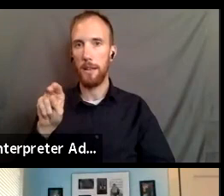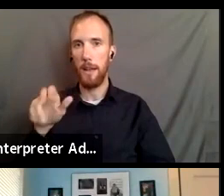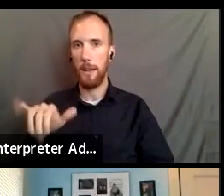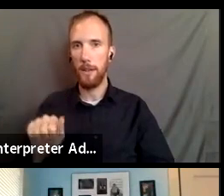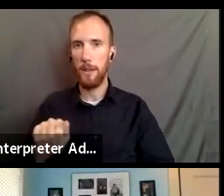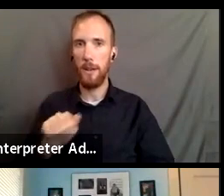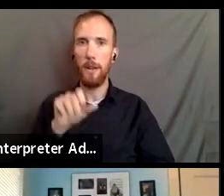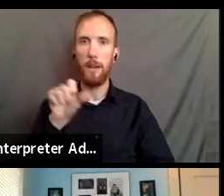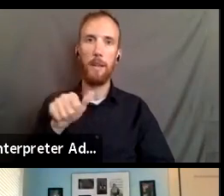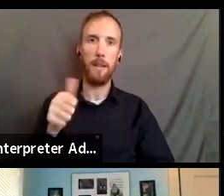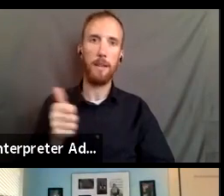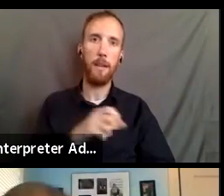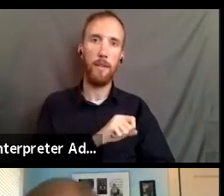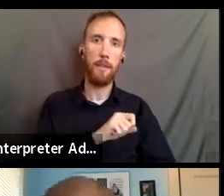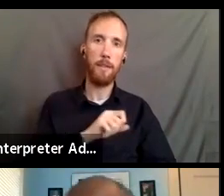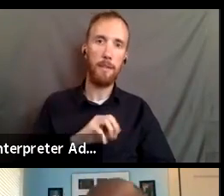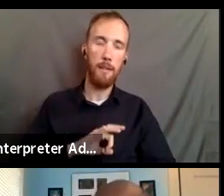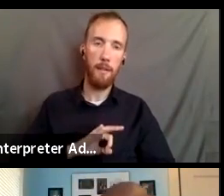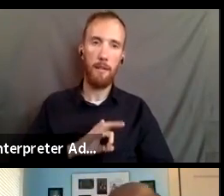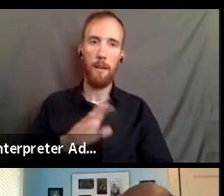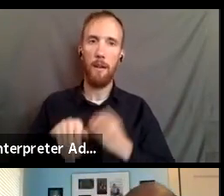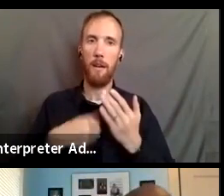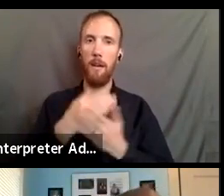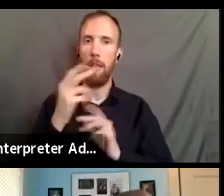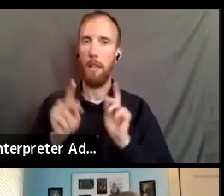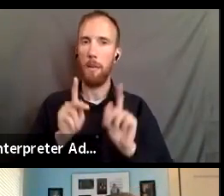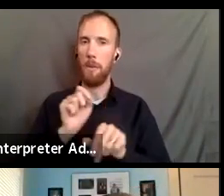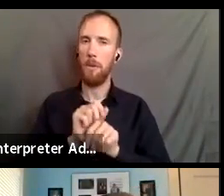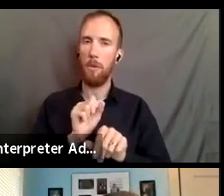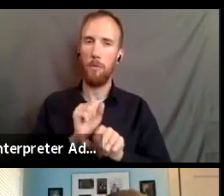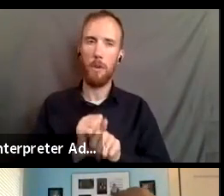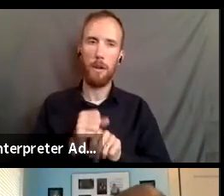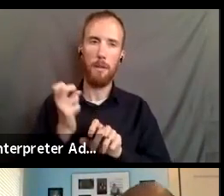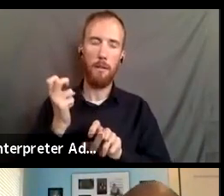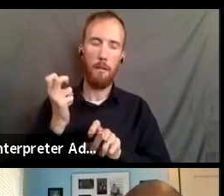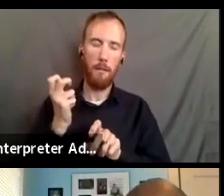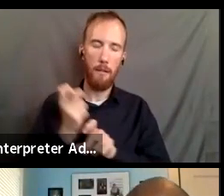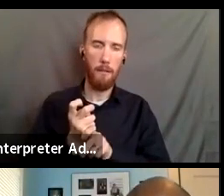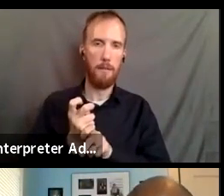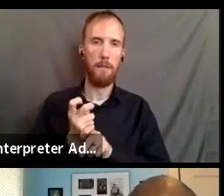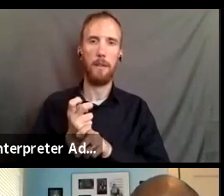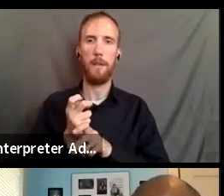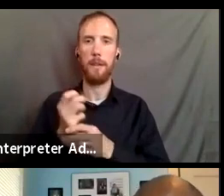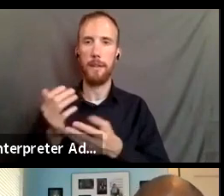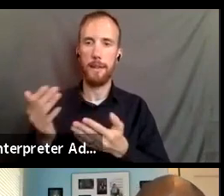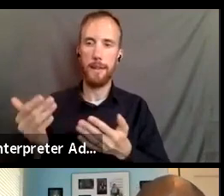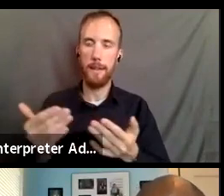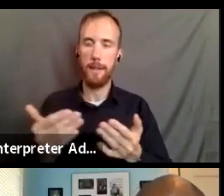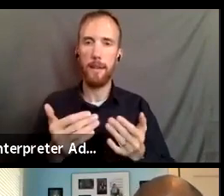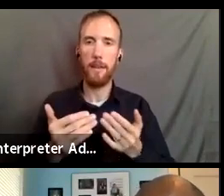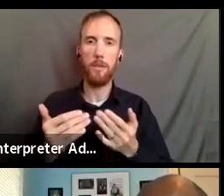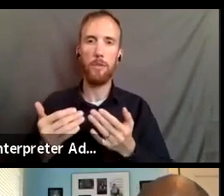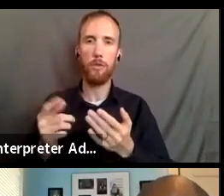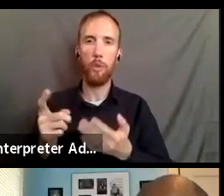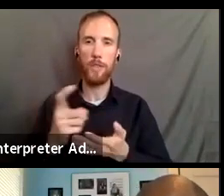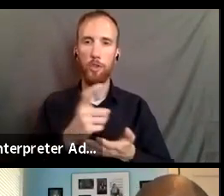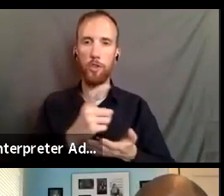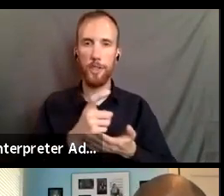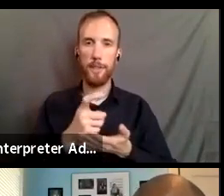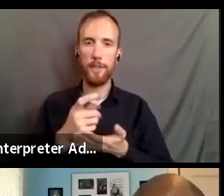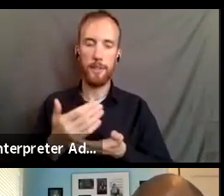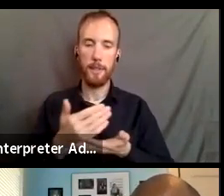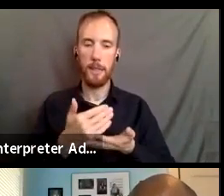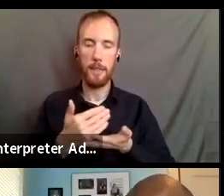staff that worked very very hard to get questions uh to to get